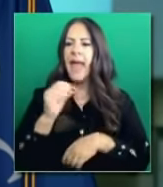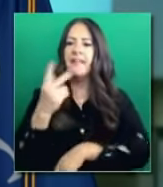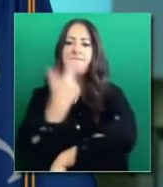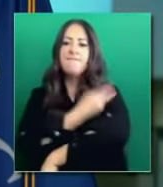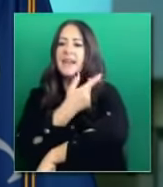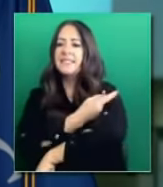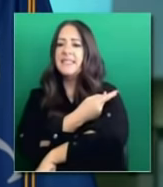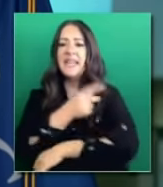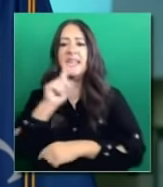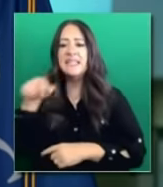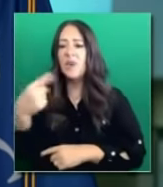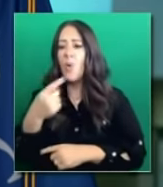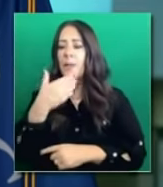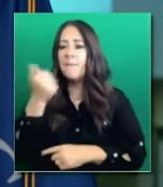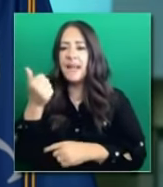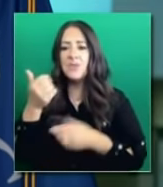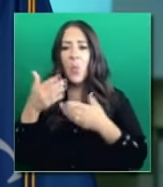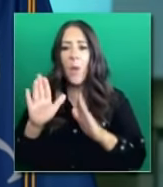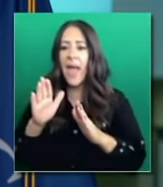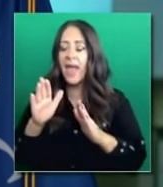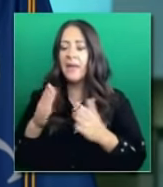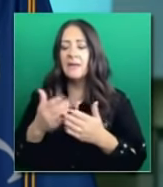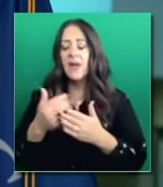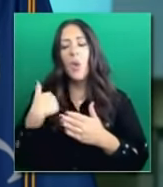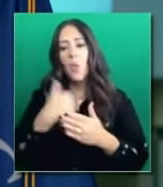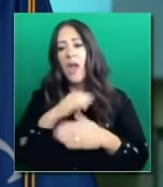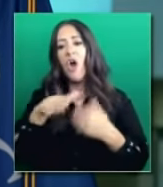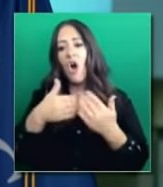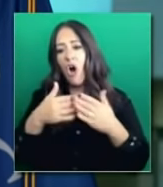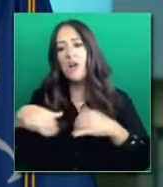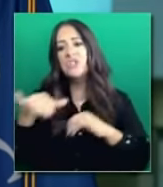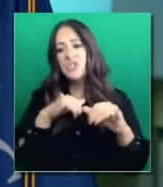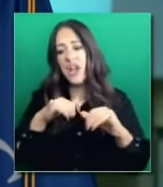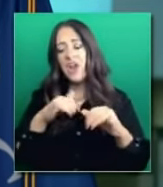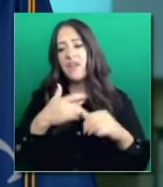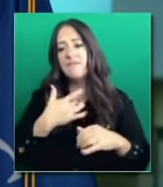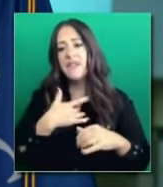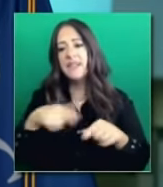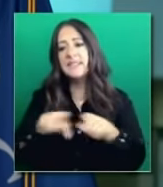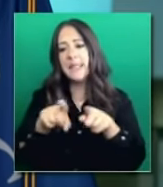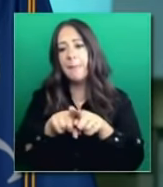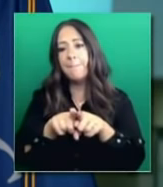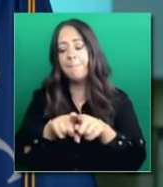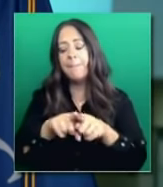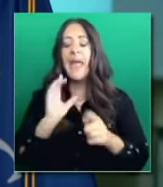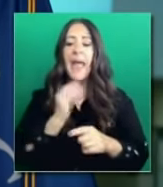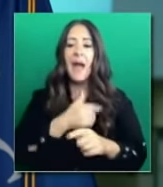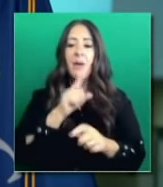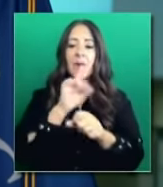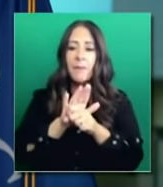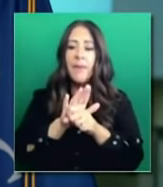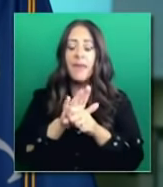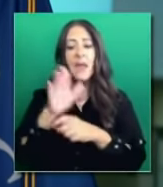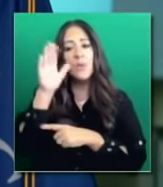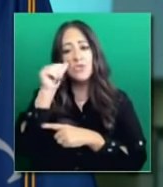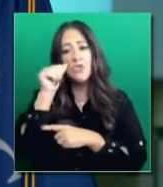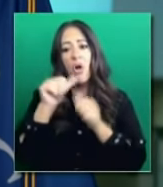to doing that. And so we all share that in common, and that's why our commitment and our resolve, I think, is universal.